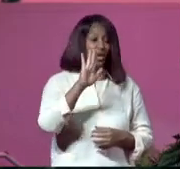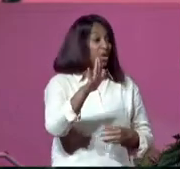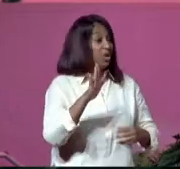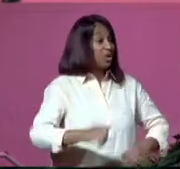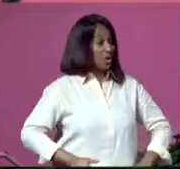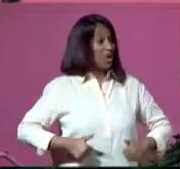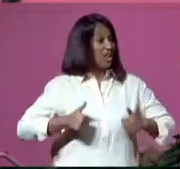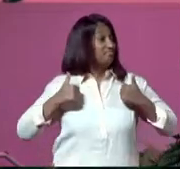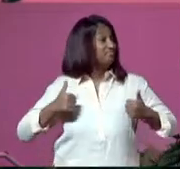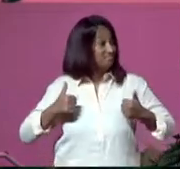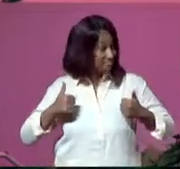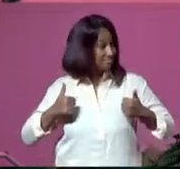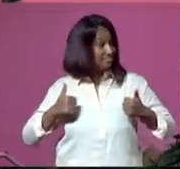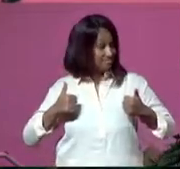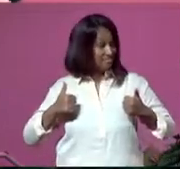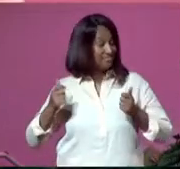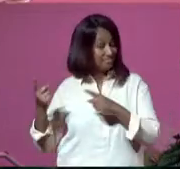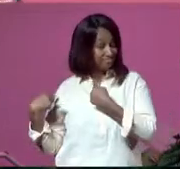life has been.